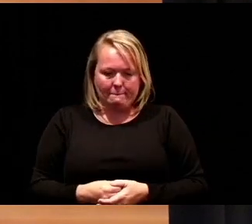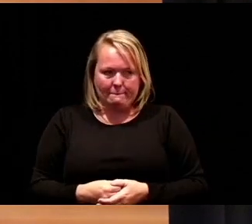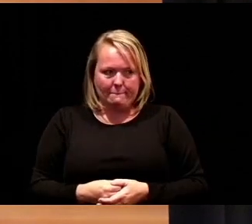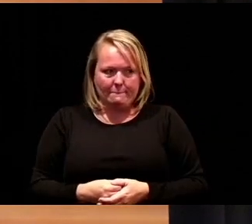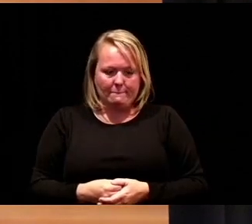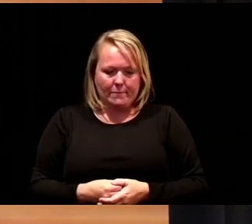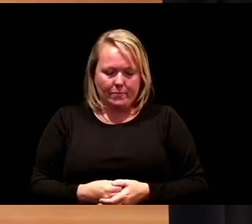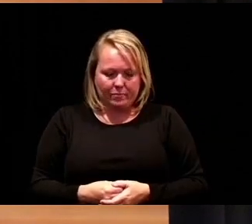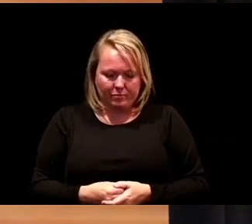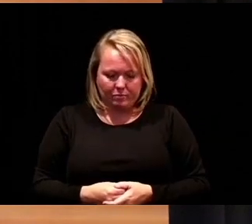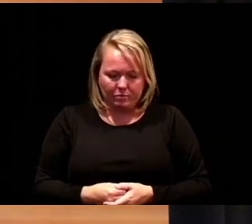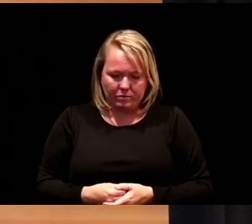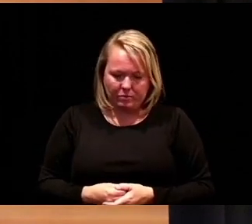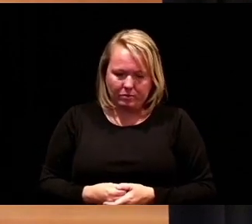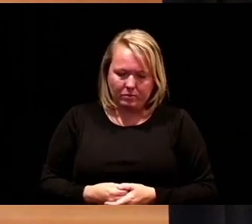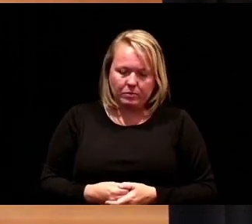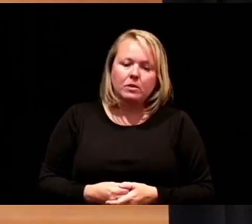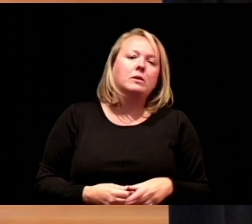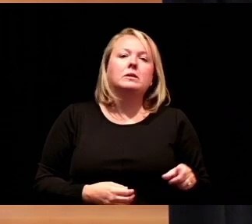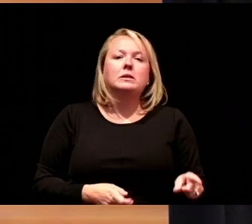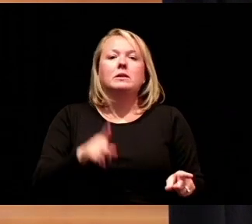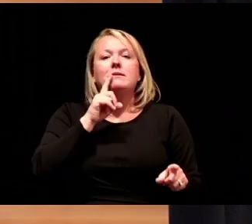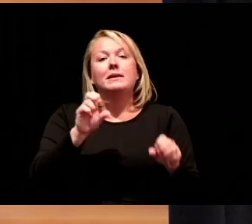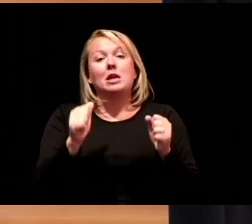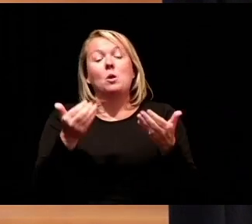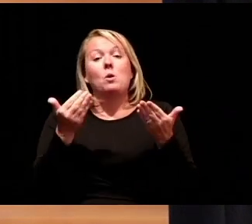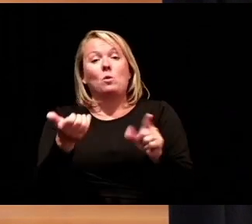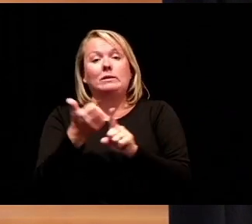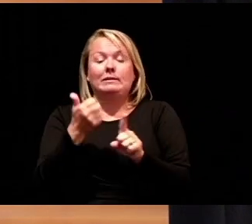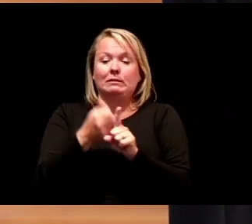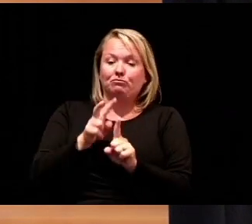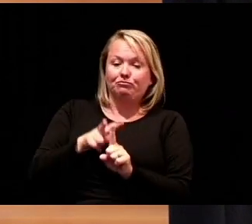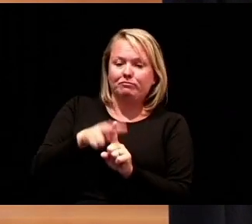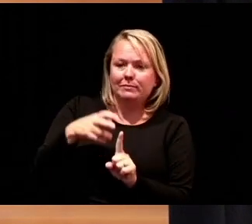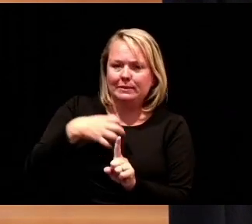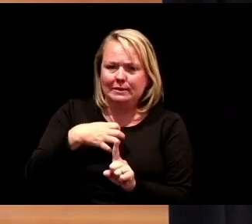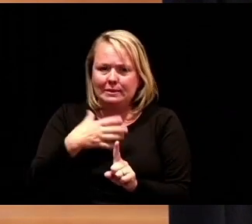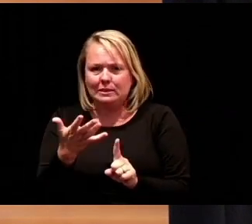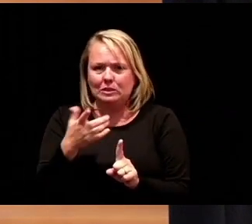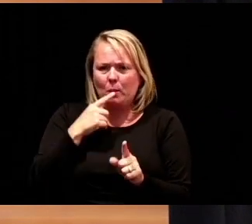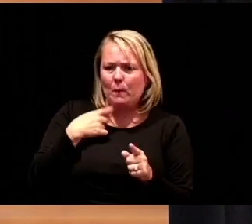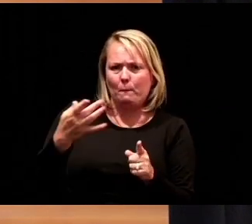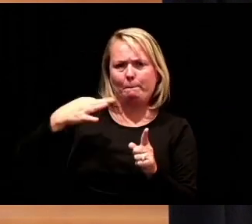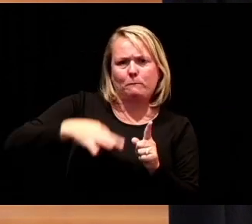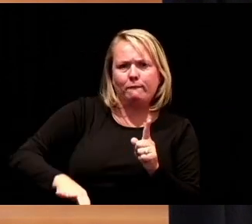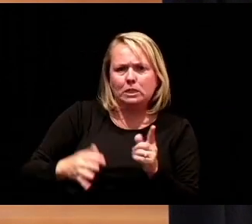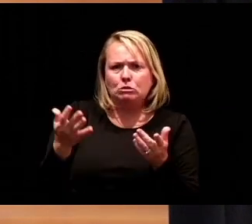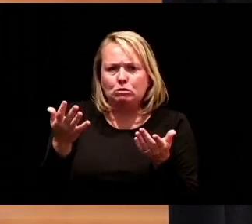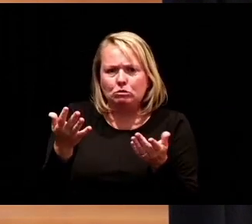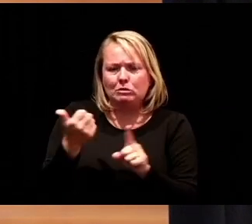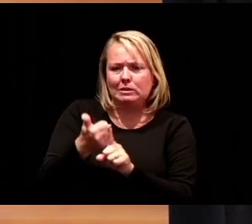reason. The Supreme Court in Inclusive Communities, Justice Kennedy, writing for the